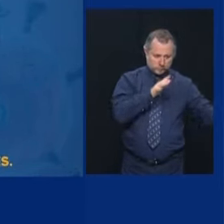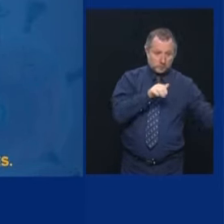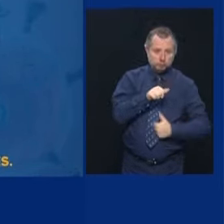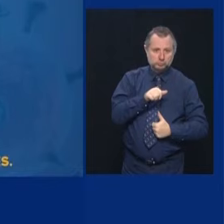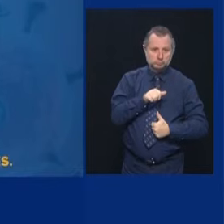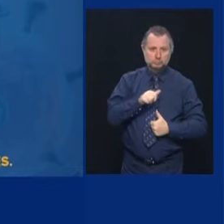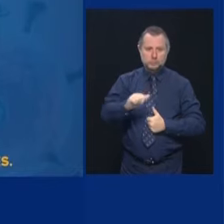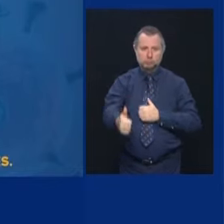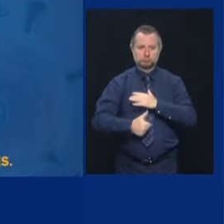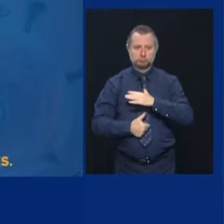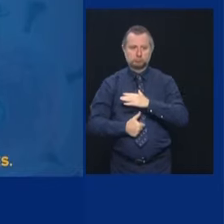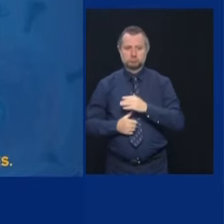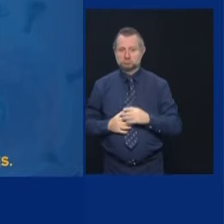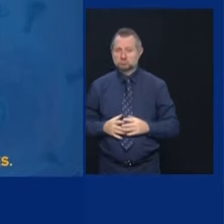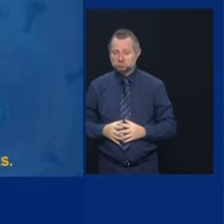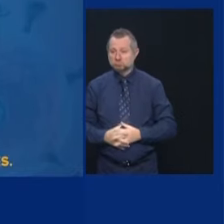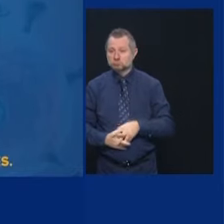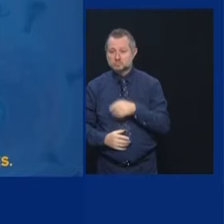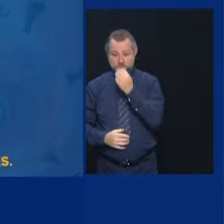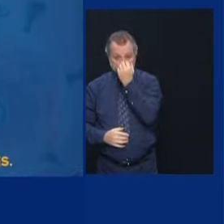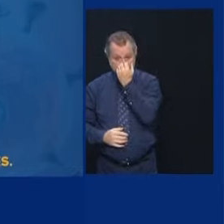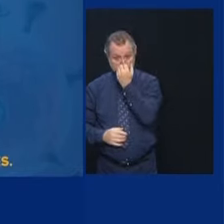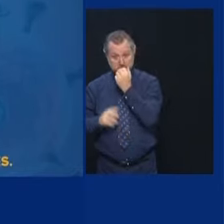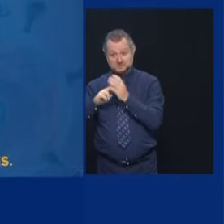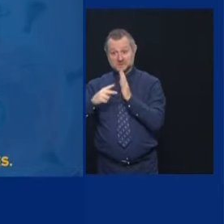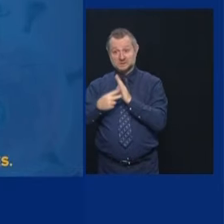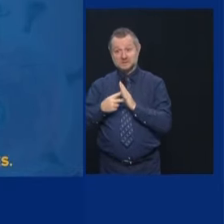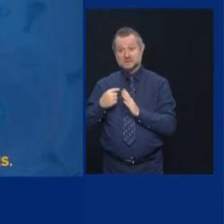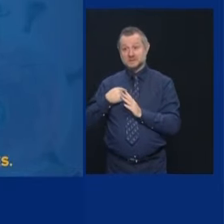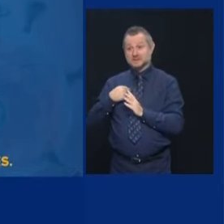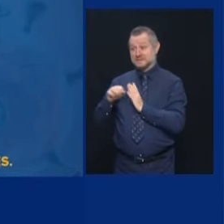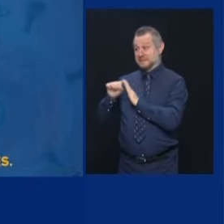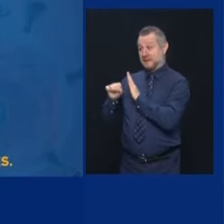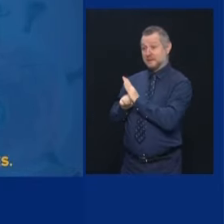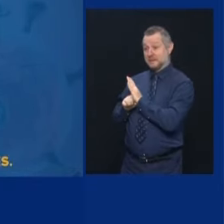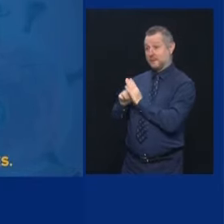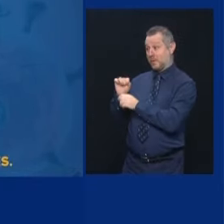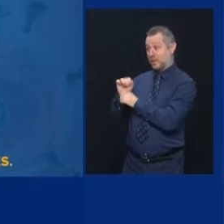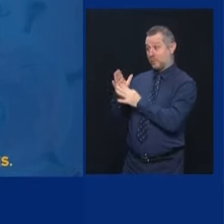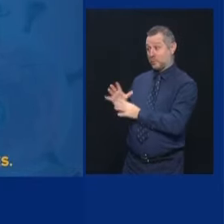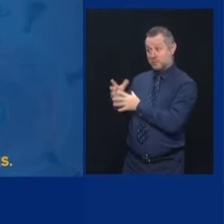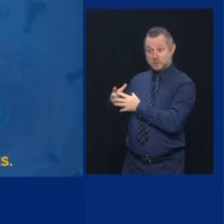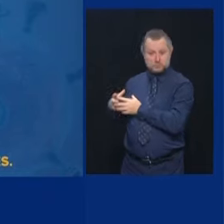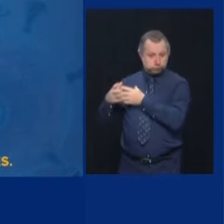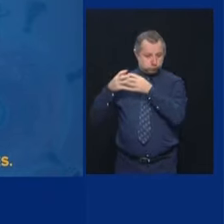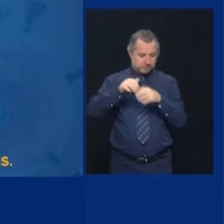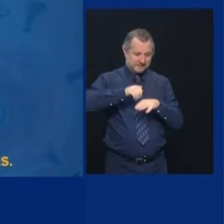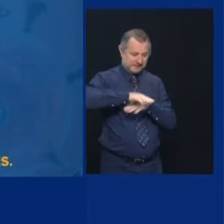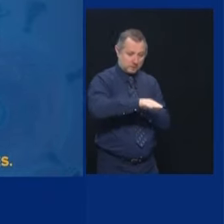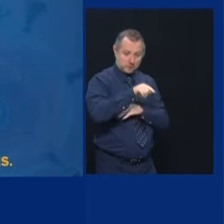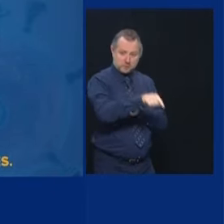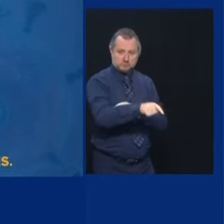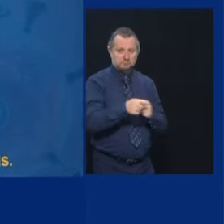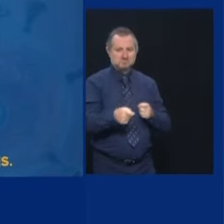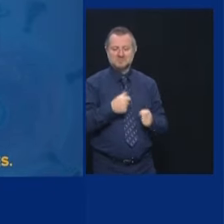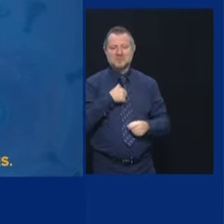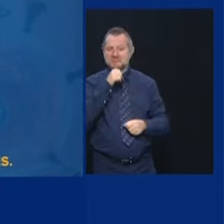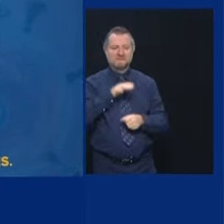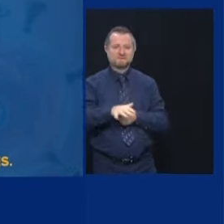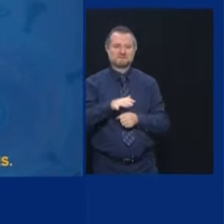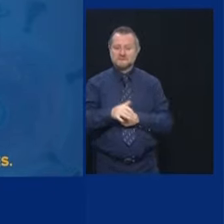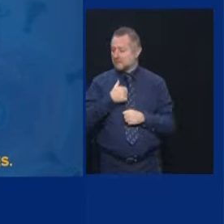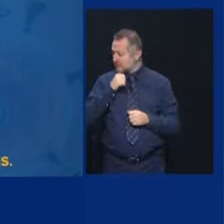local personnel. I do not have enough state personnel to supplement every local police